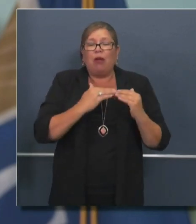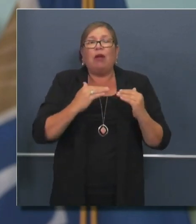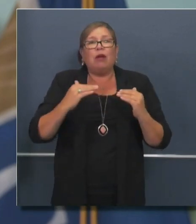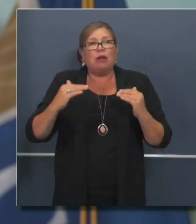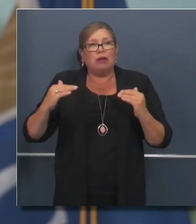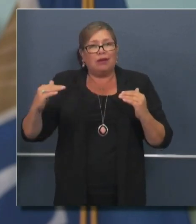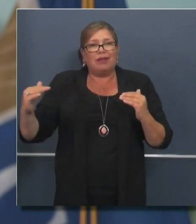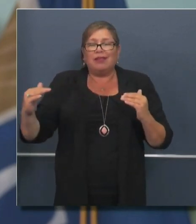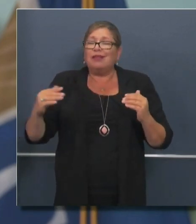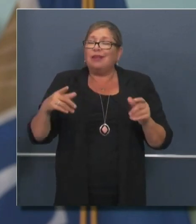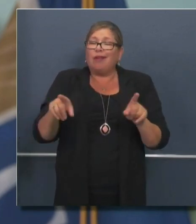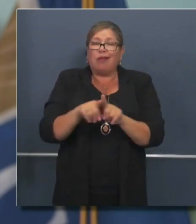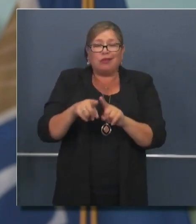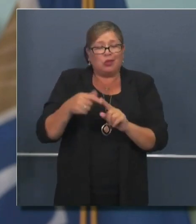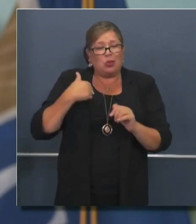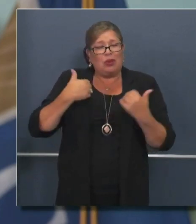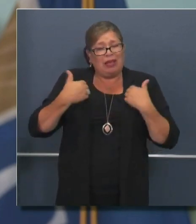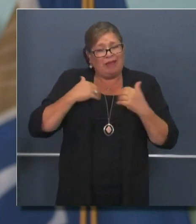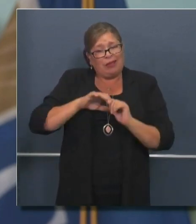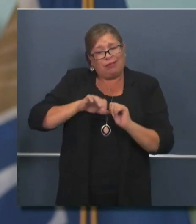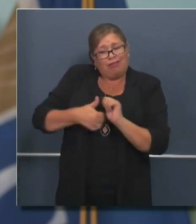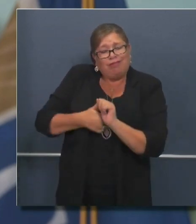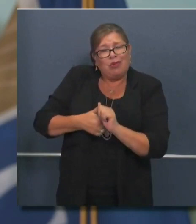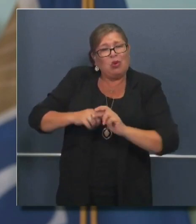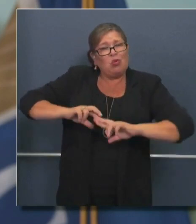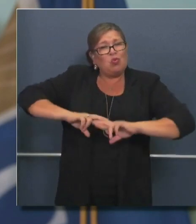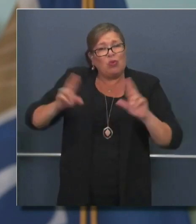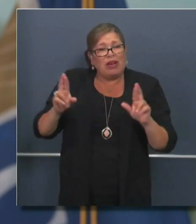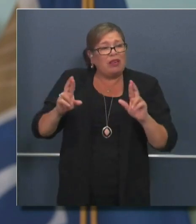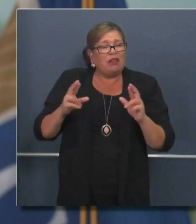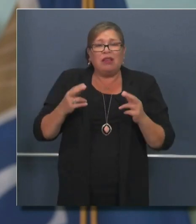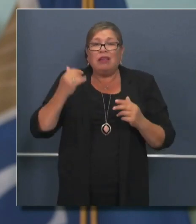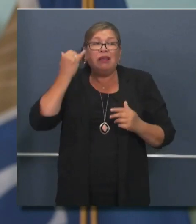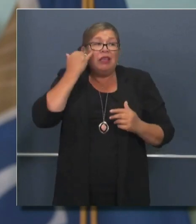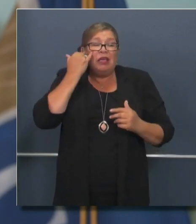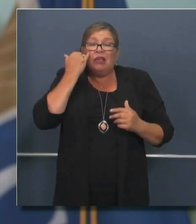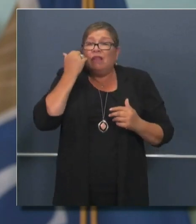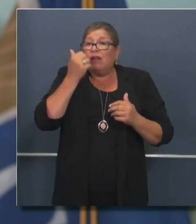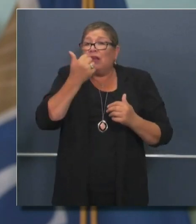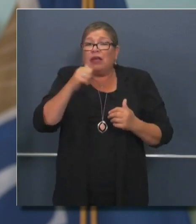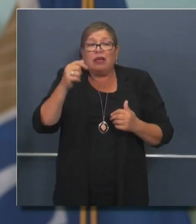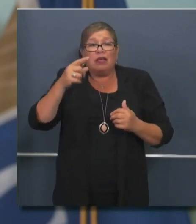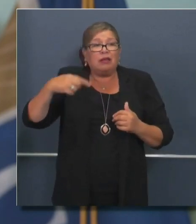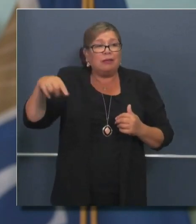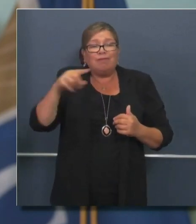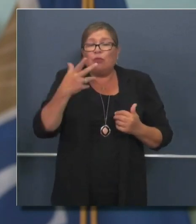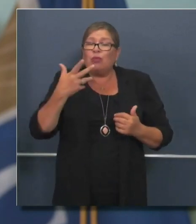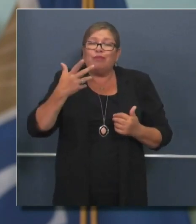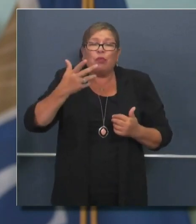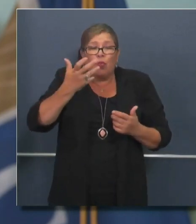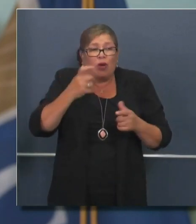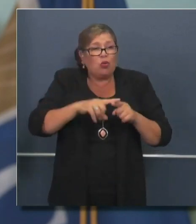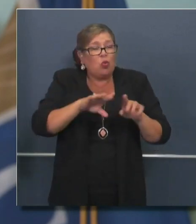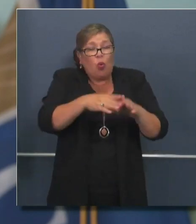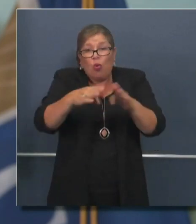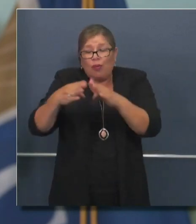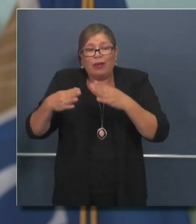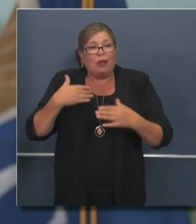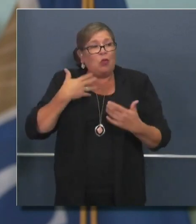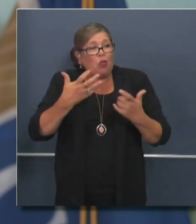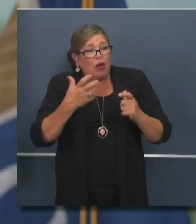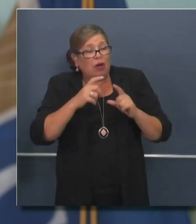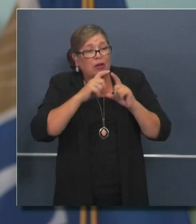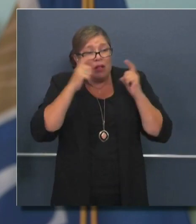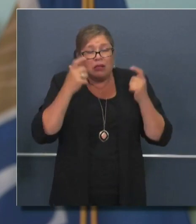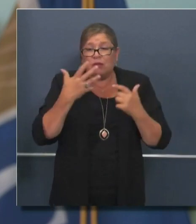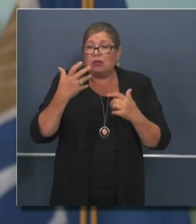build capacity to meet the needs of those entering into this new phase, if indeed we see